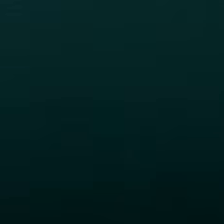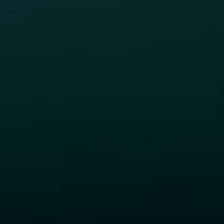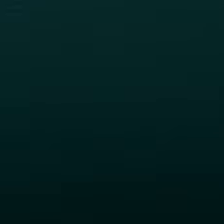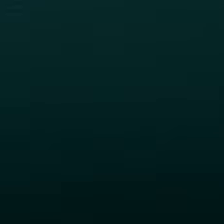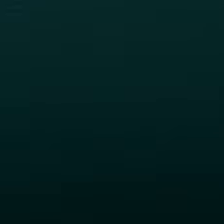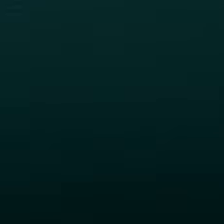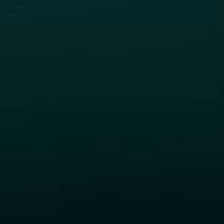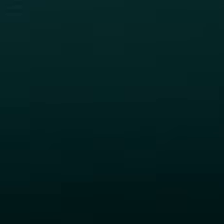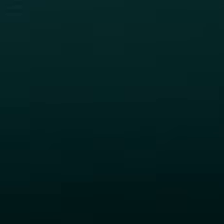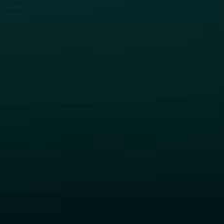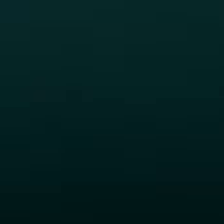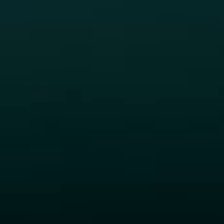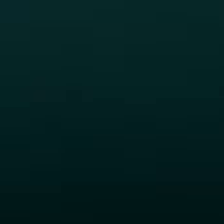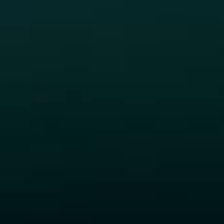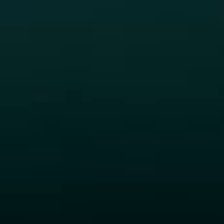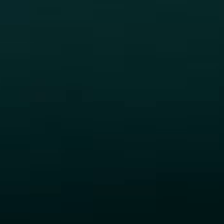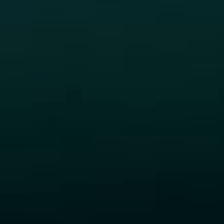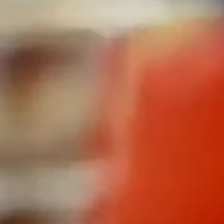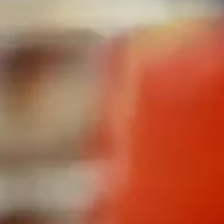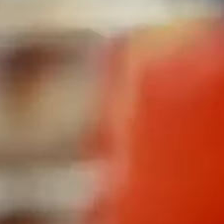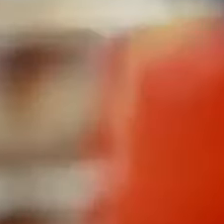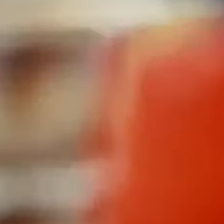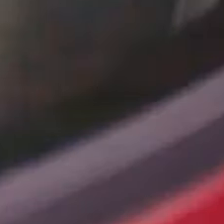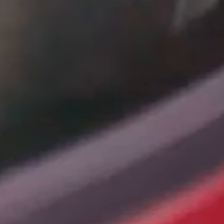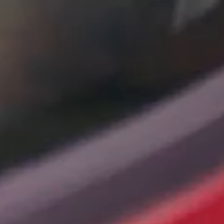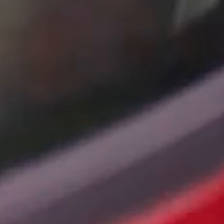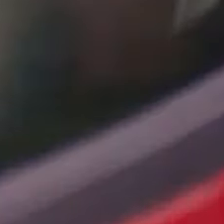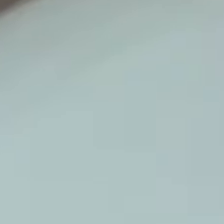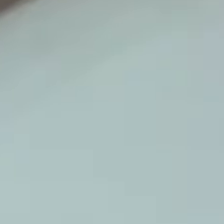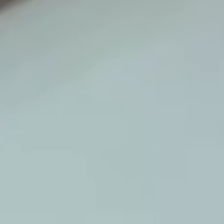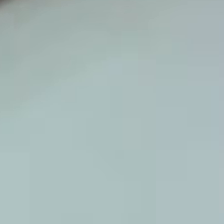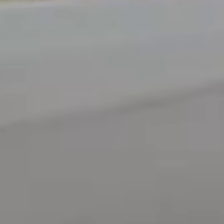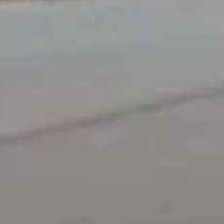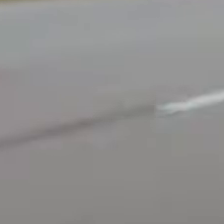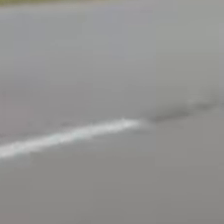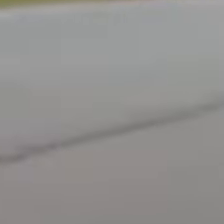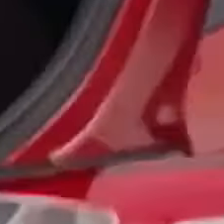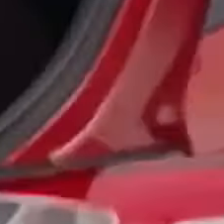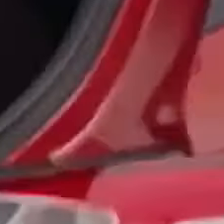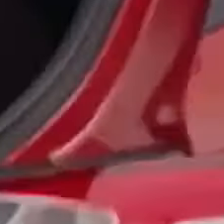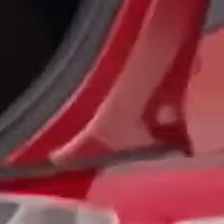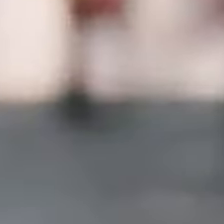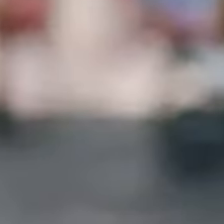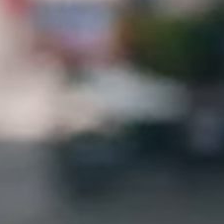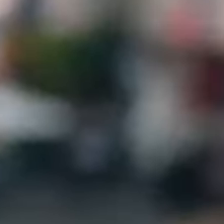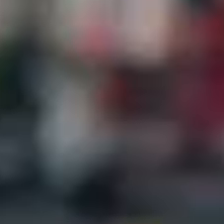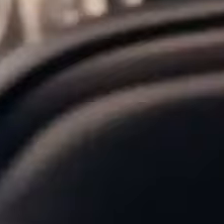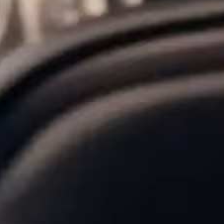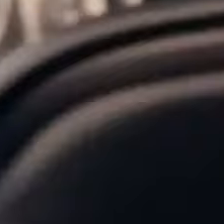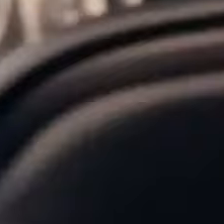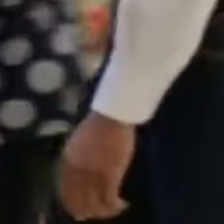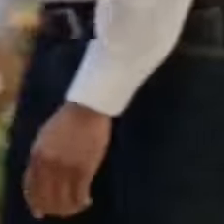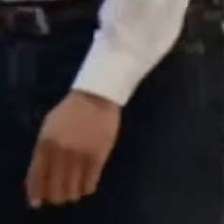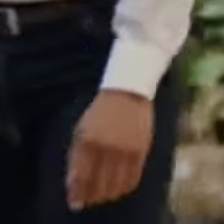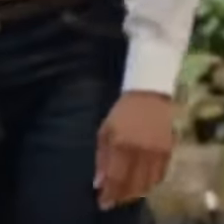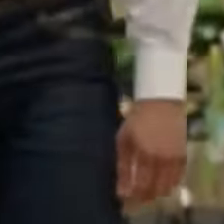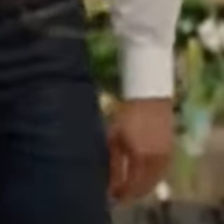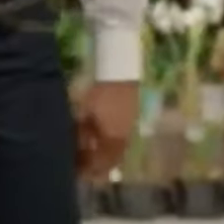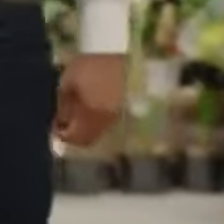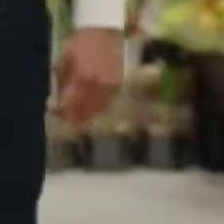for just 24 emalangeni. Remember, every participating product you buy gets you another entry to win with